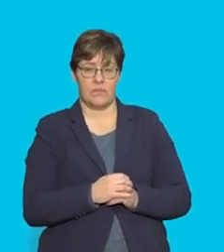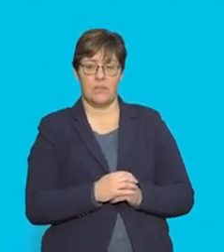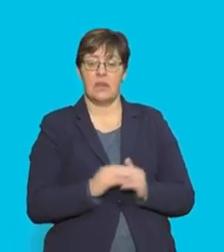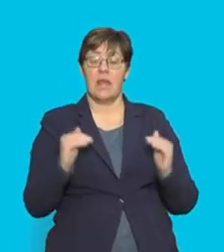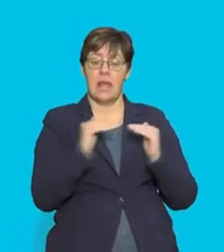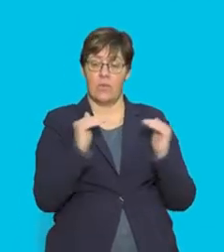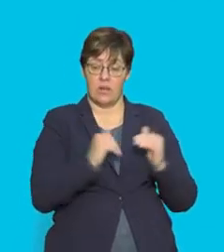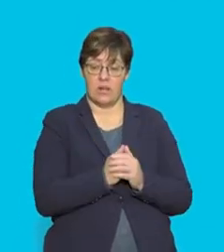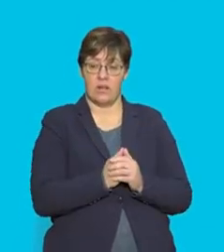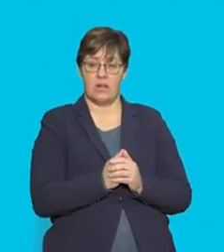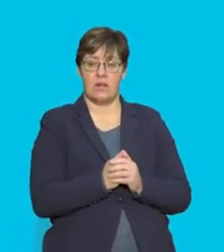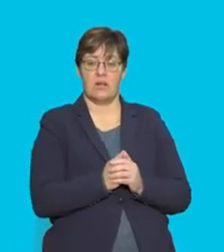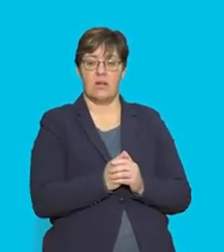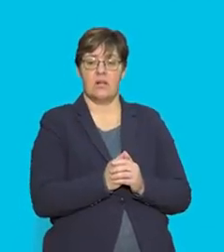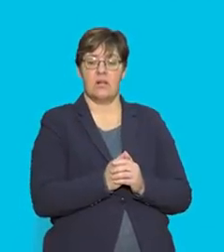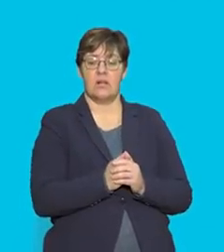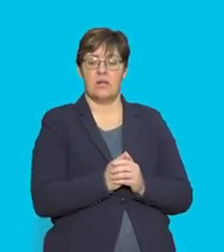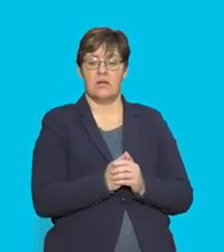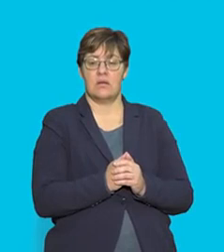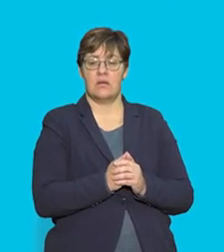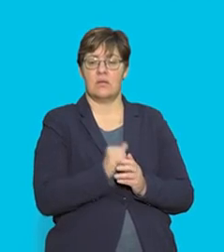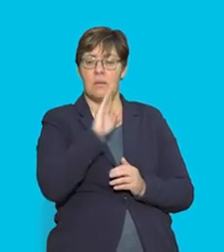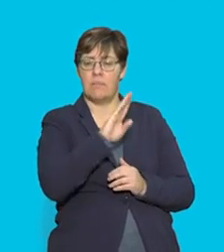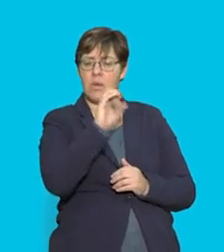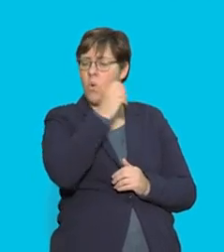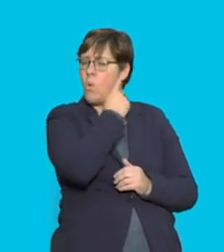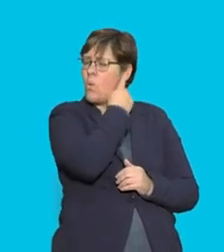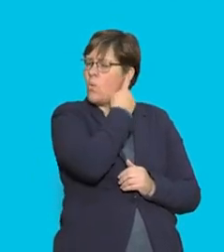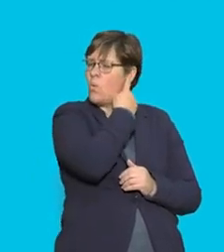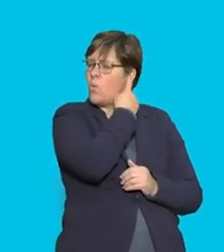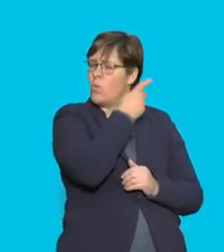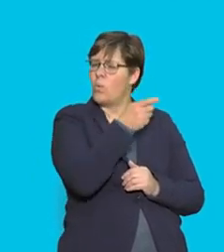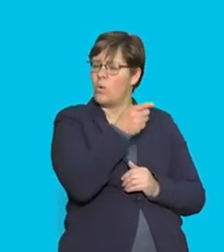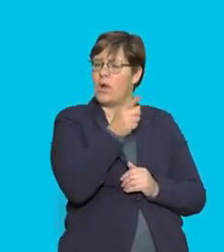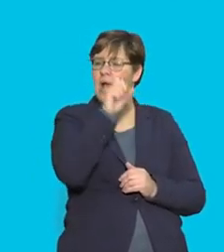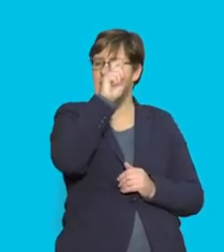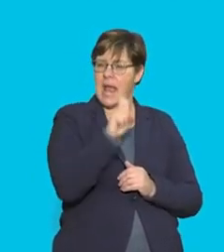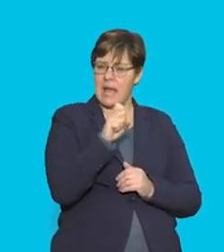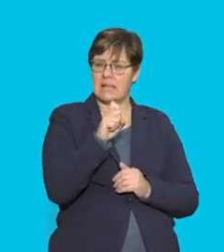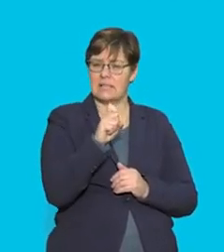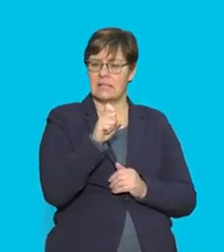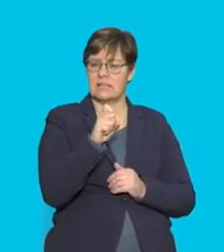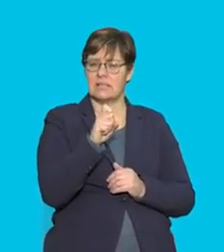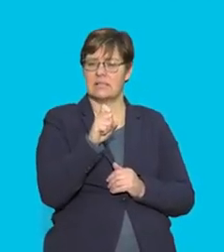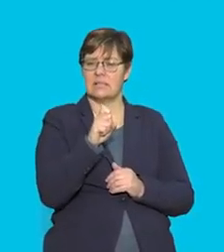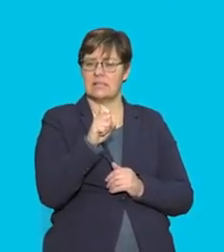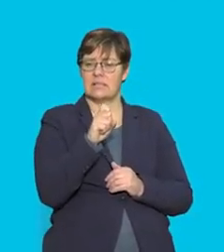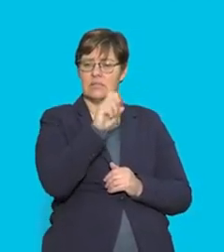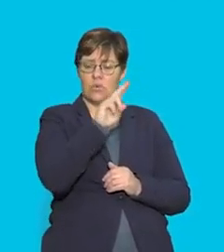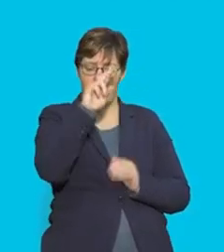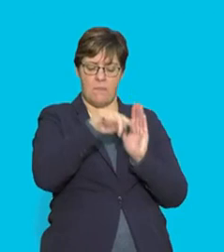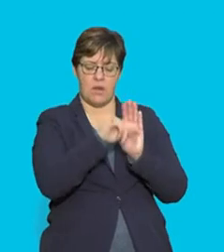squared, which will be equals to, let's look at BO. BO, we know that this is x minus